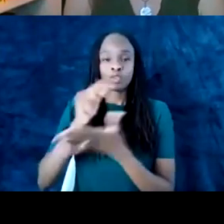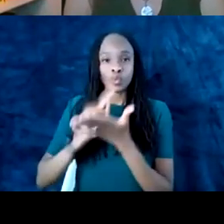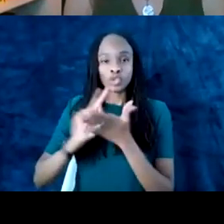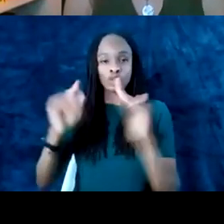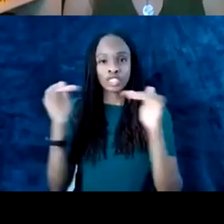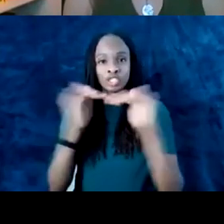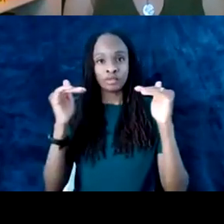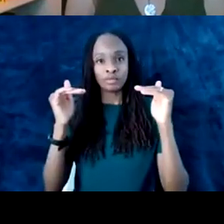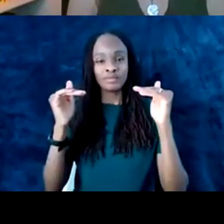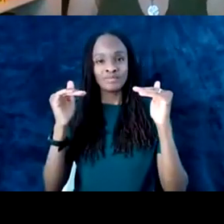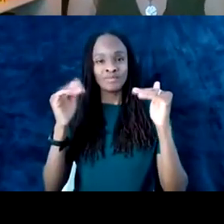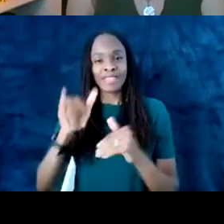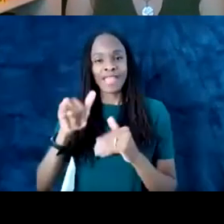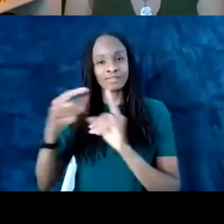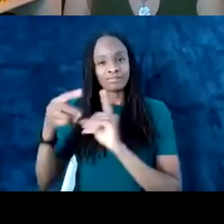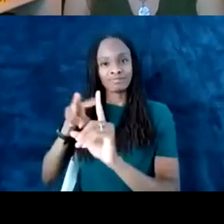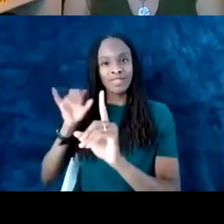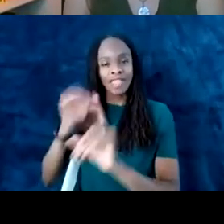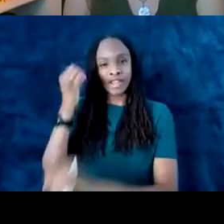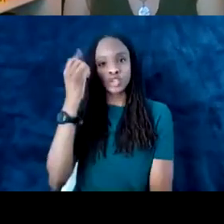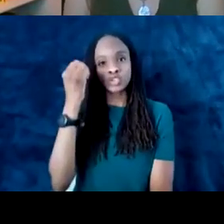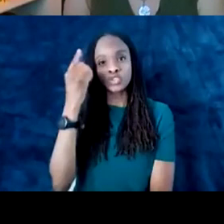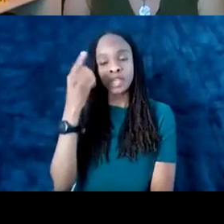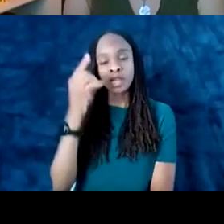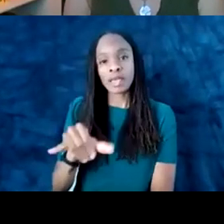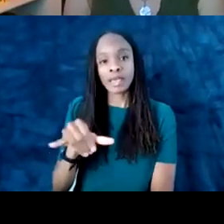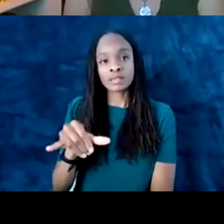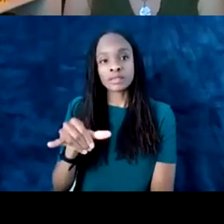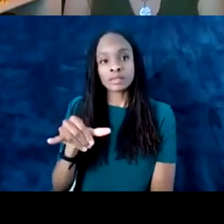justice, which is a framework that understands that